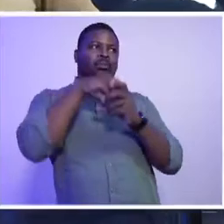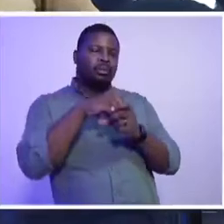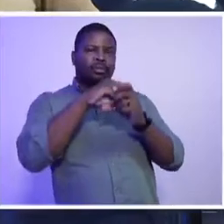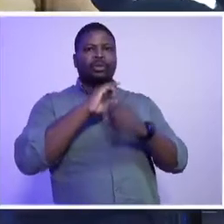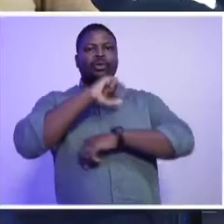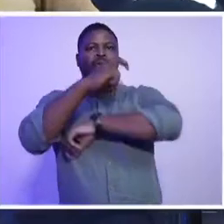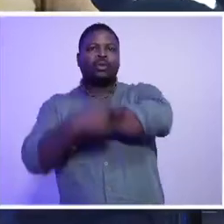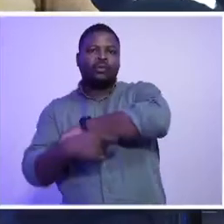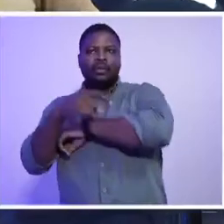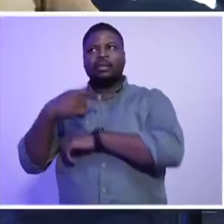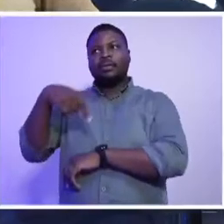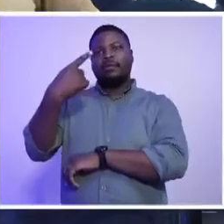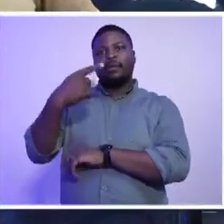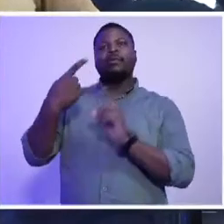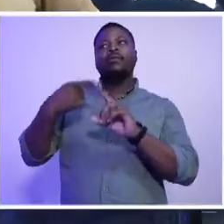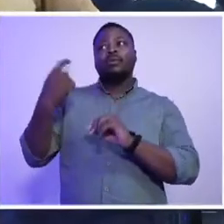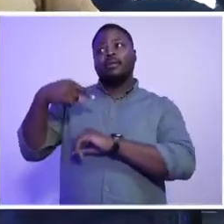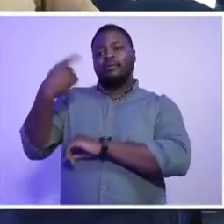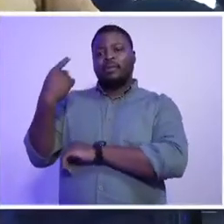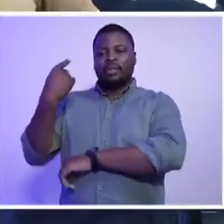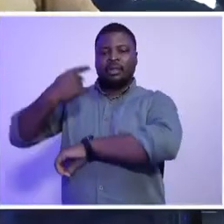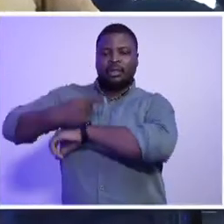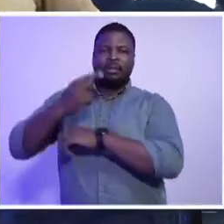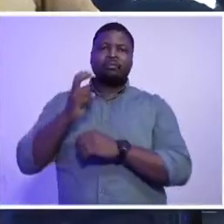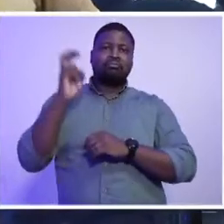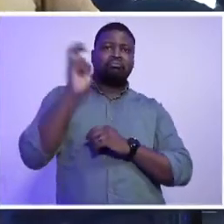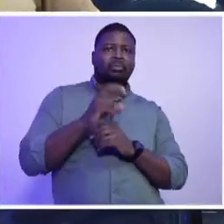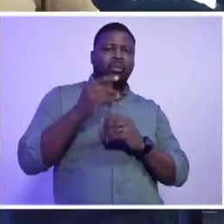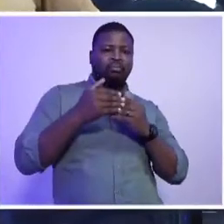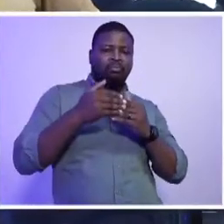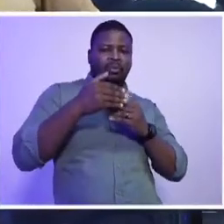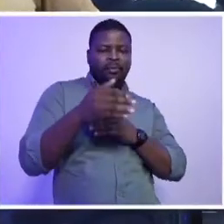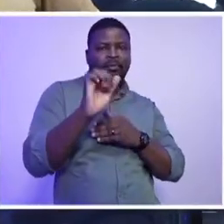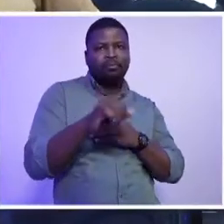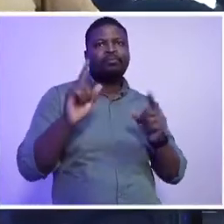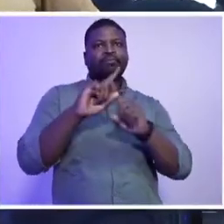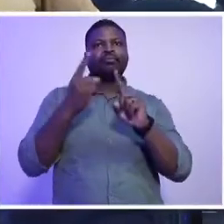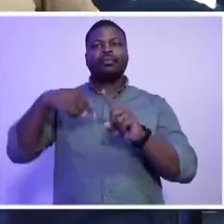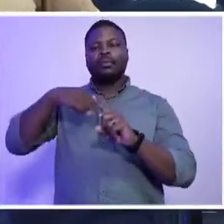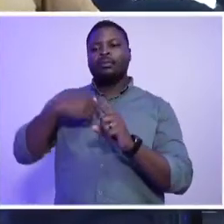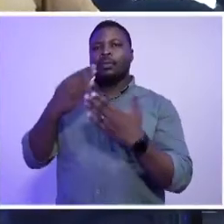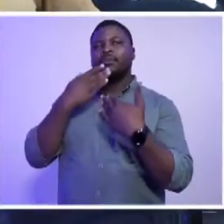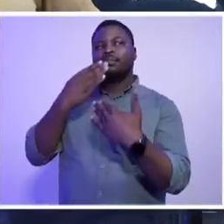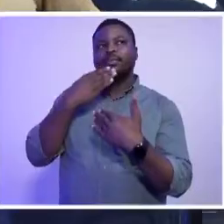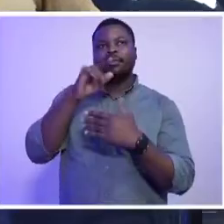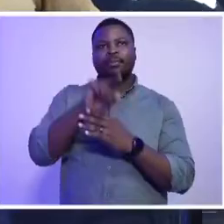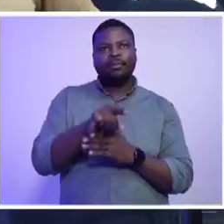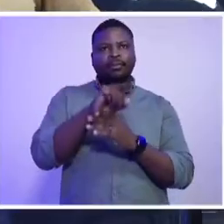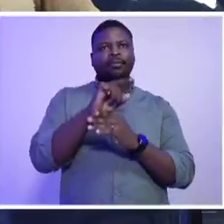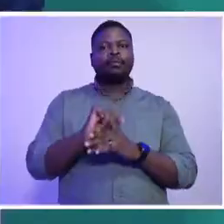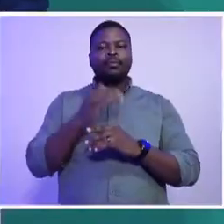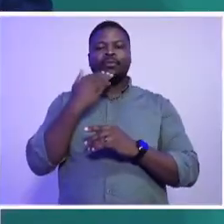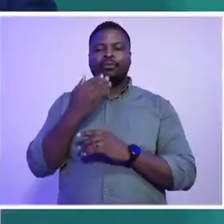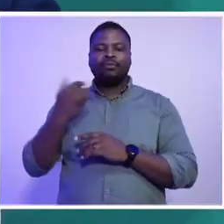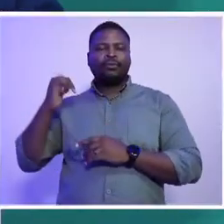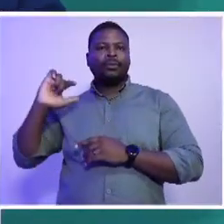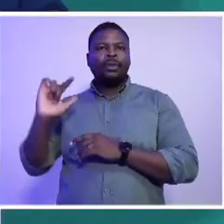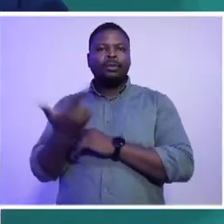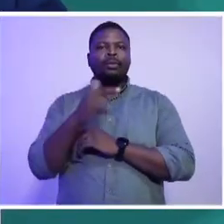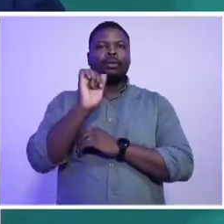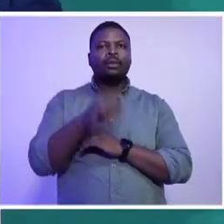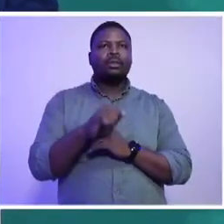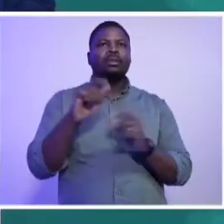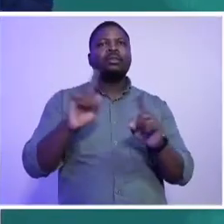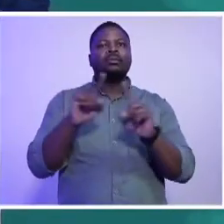from the first day with us here. And we are very thankful to all of them. And there are a number of